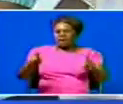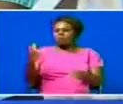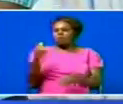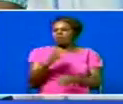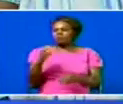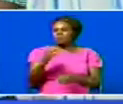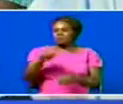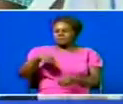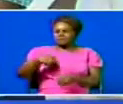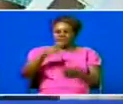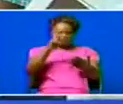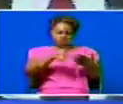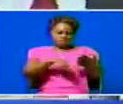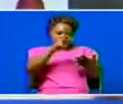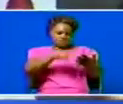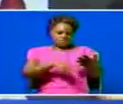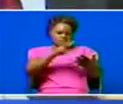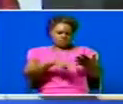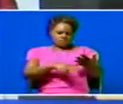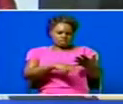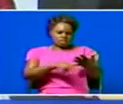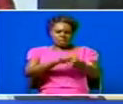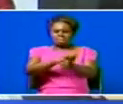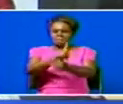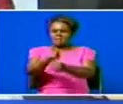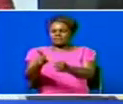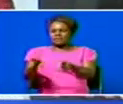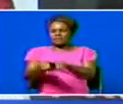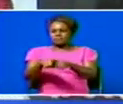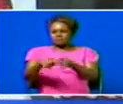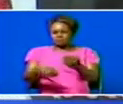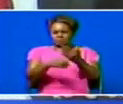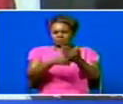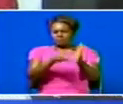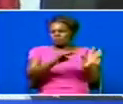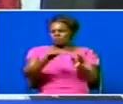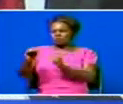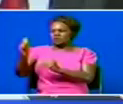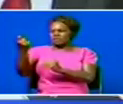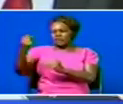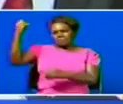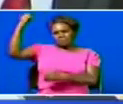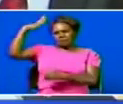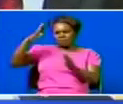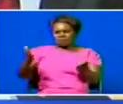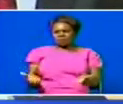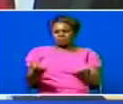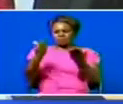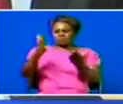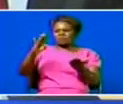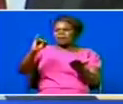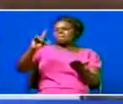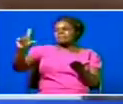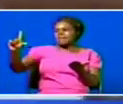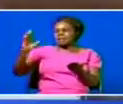consumers to self-read their meters and upload the data, which will in turn be transmitted to Kenya Power, hence improve billing